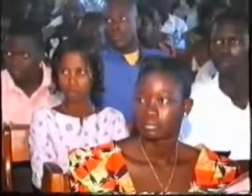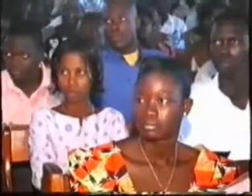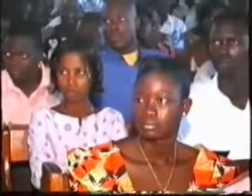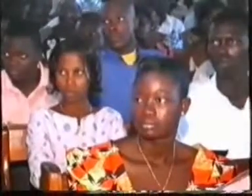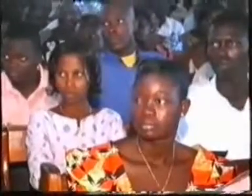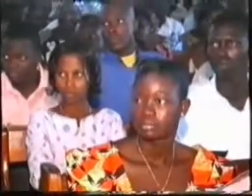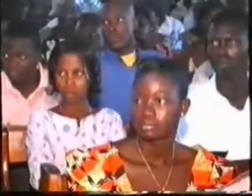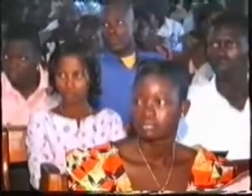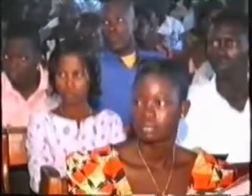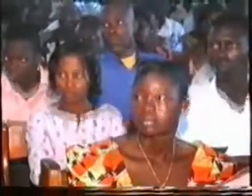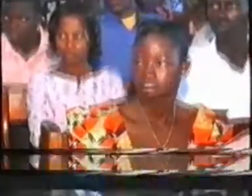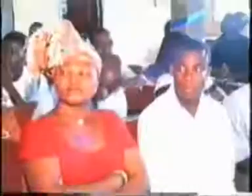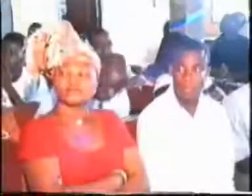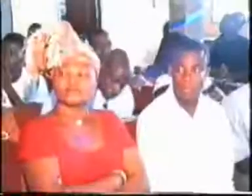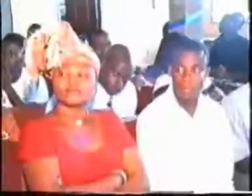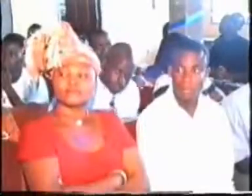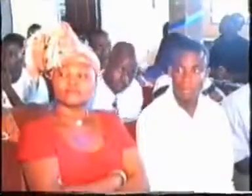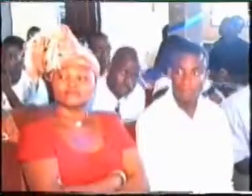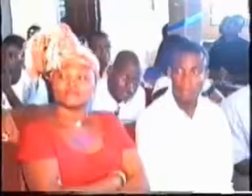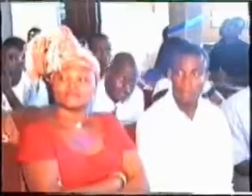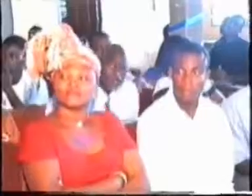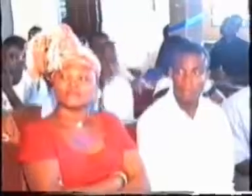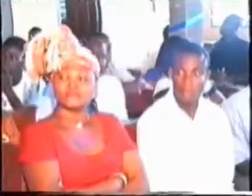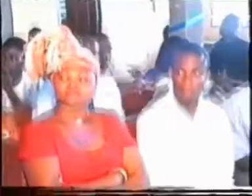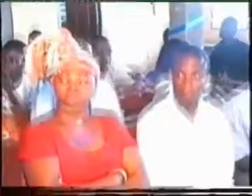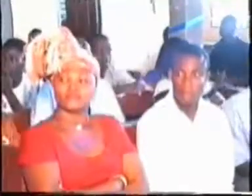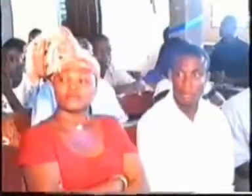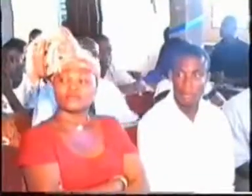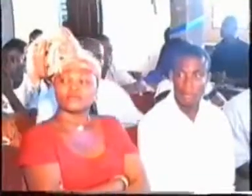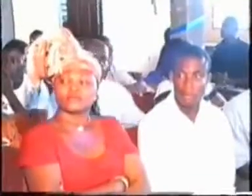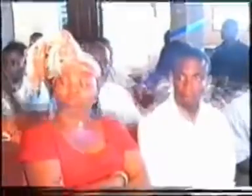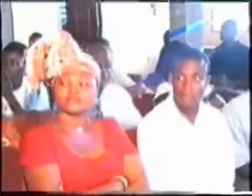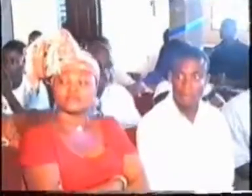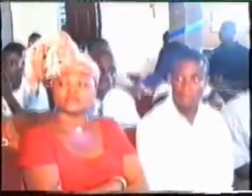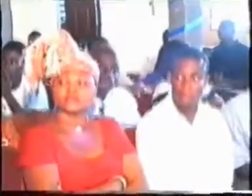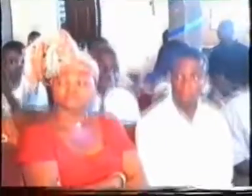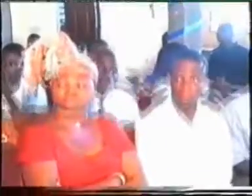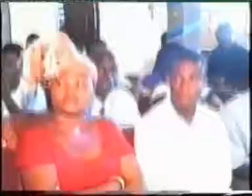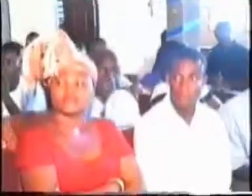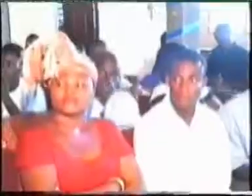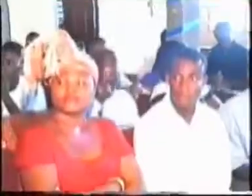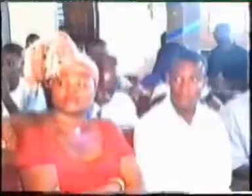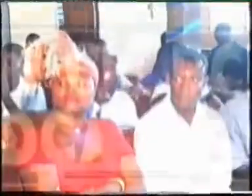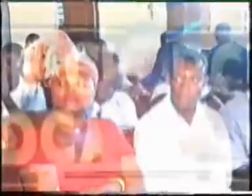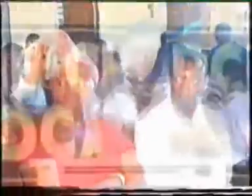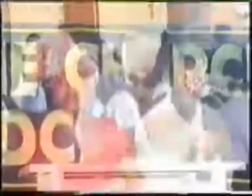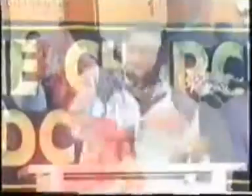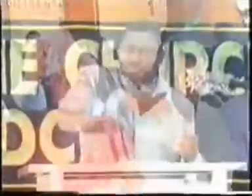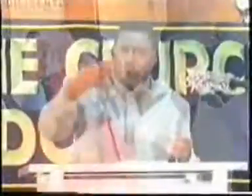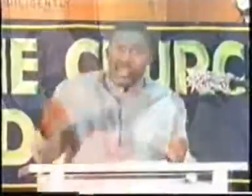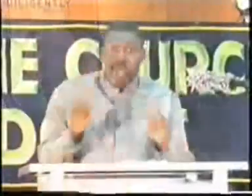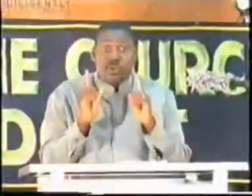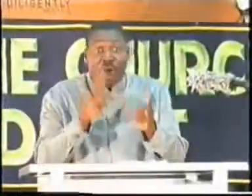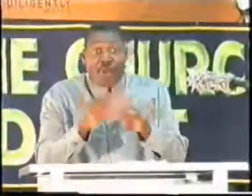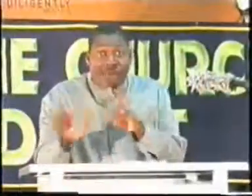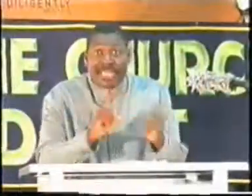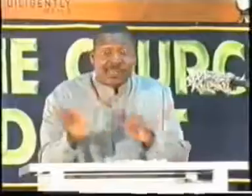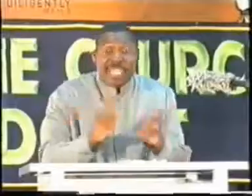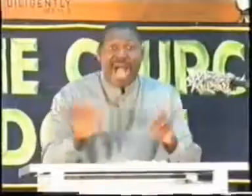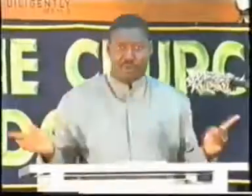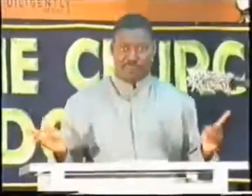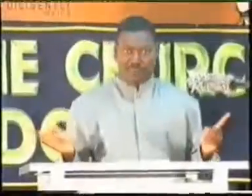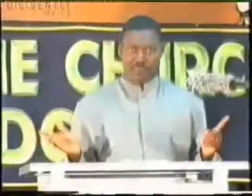and my way? Lewi, a council as of the other Lewi, for instance, near tight at the mawon.